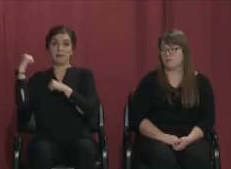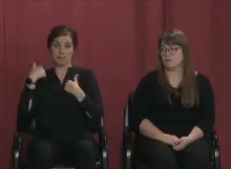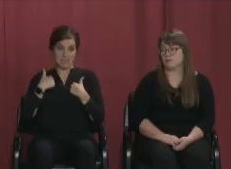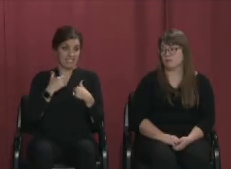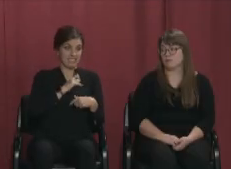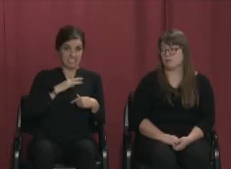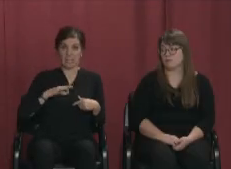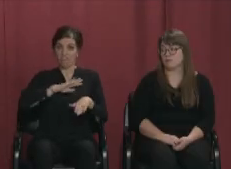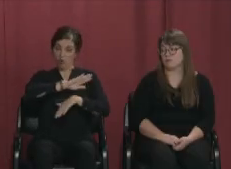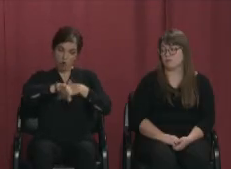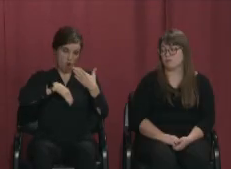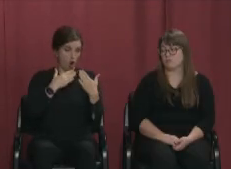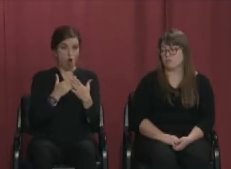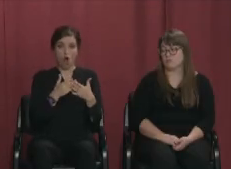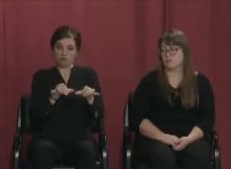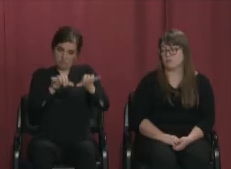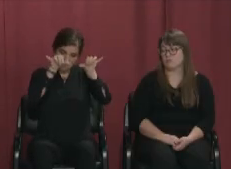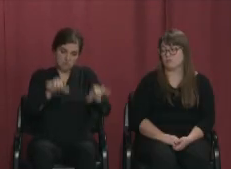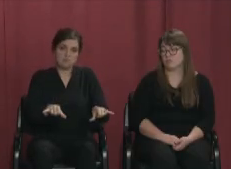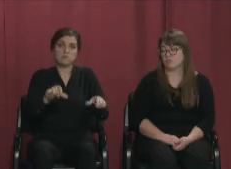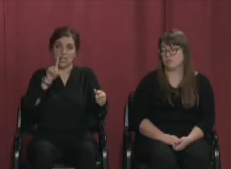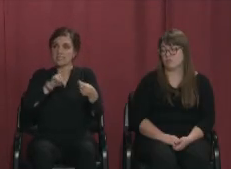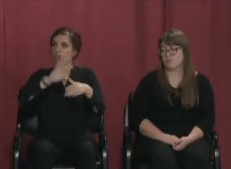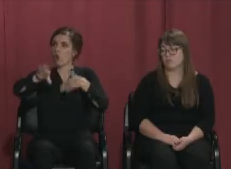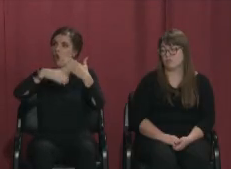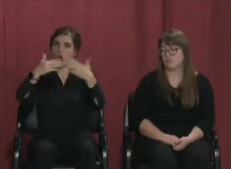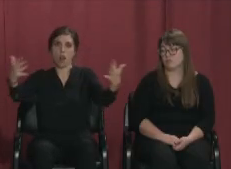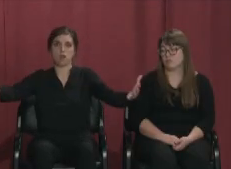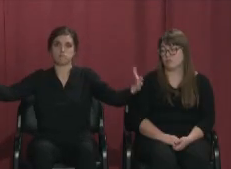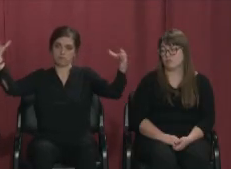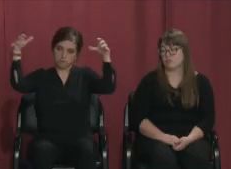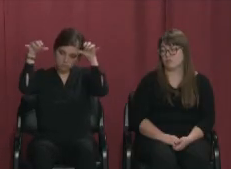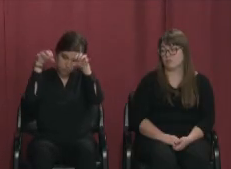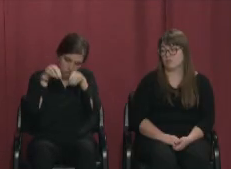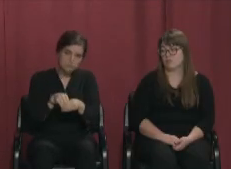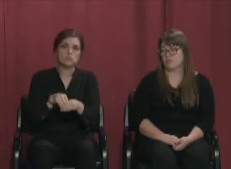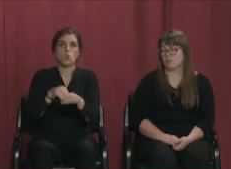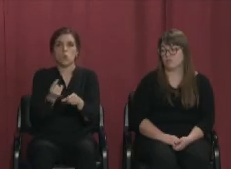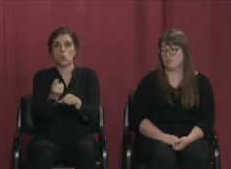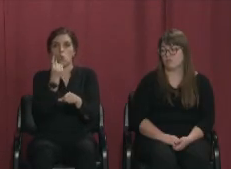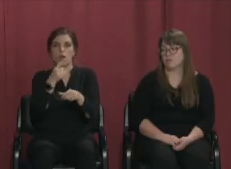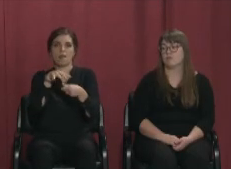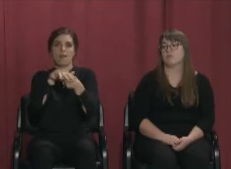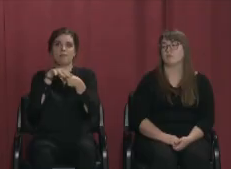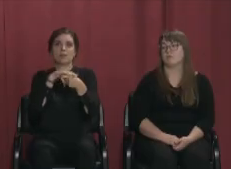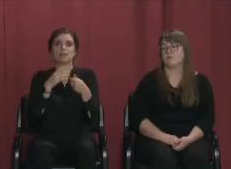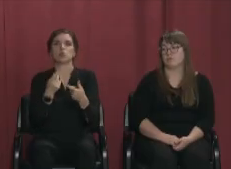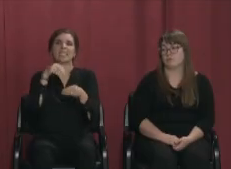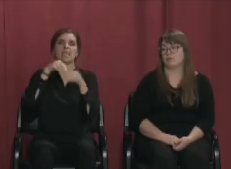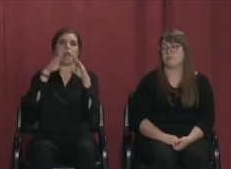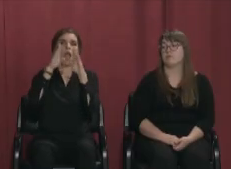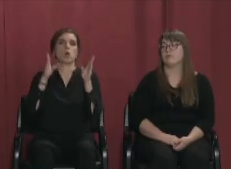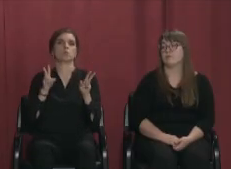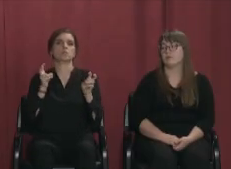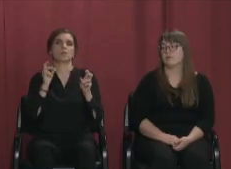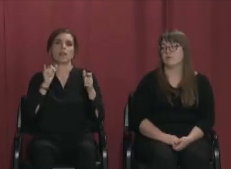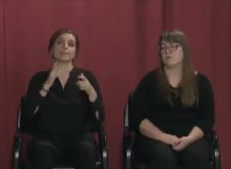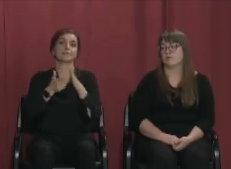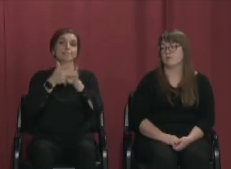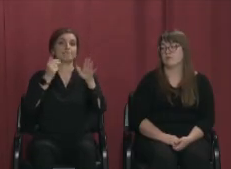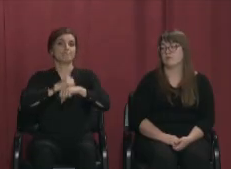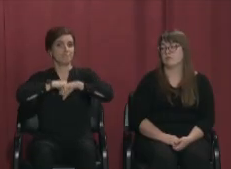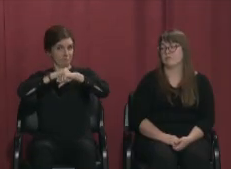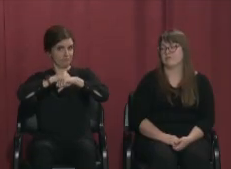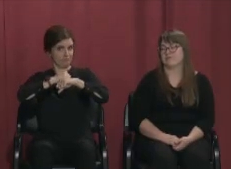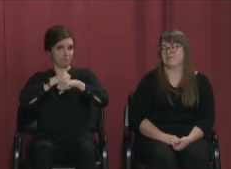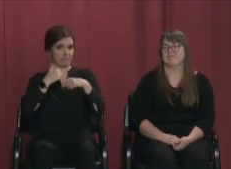that equipment in-house that night. And that's, again, another security measure. Back in-house, and so it's secure. Sometimes people